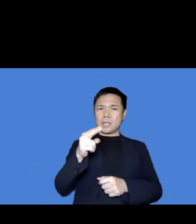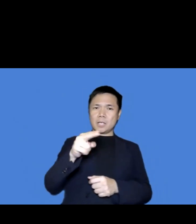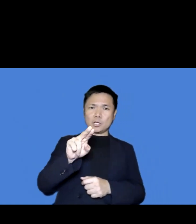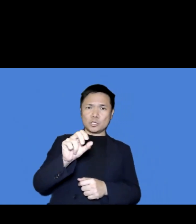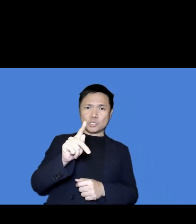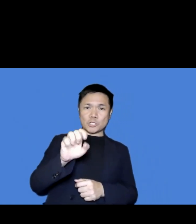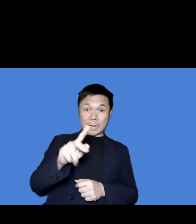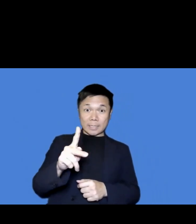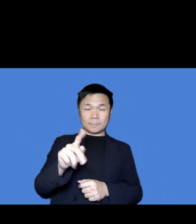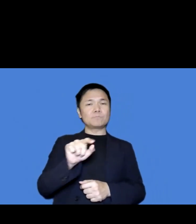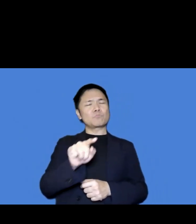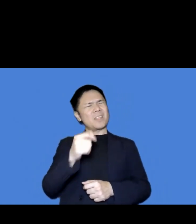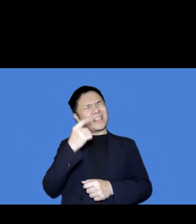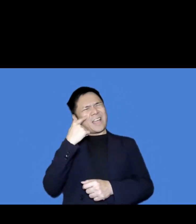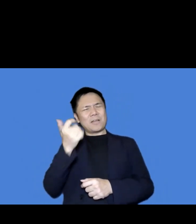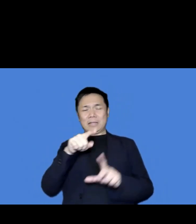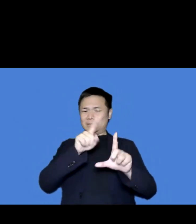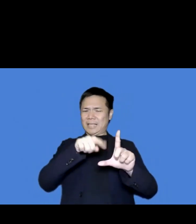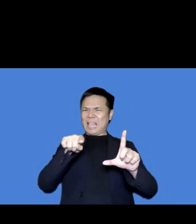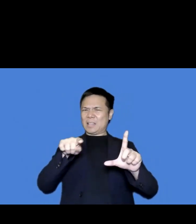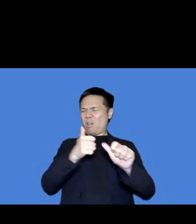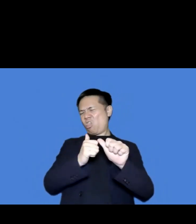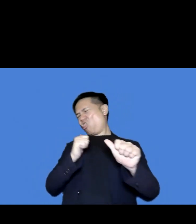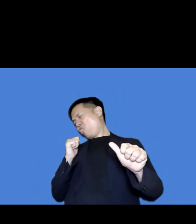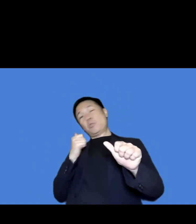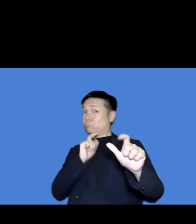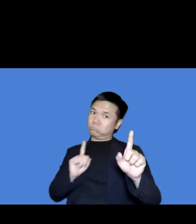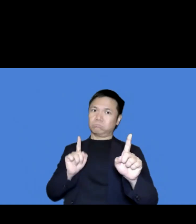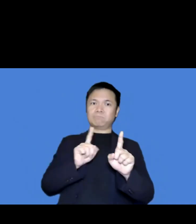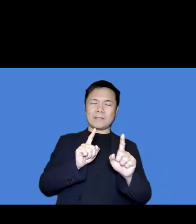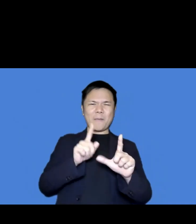point on real-time data and the usage of technology.